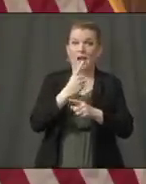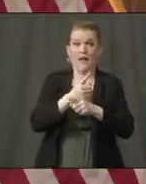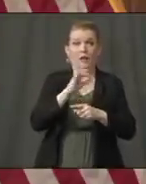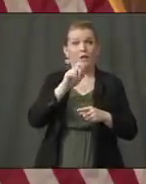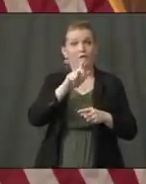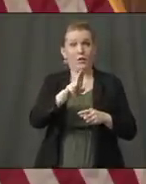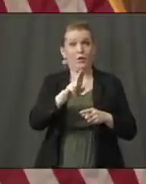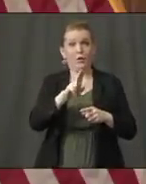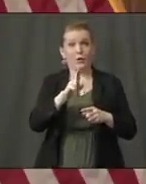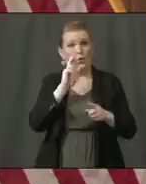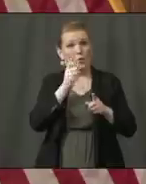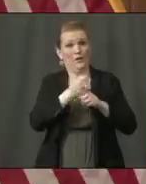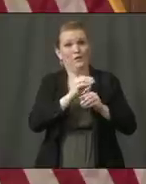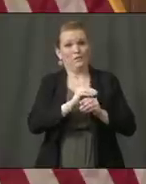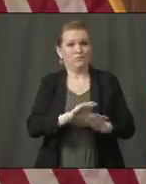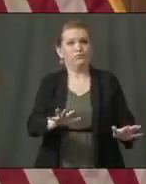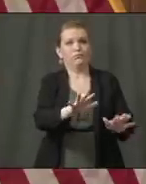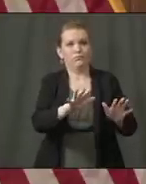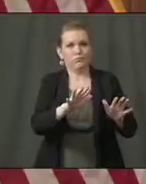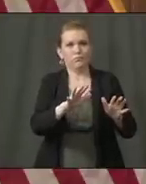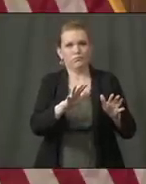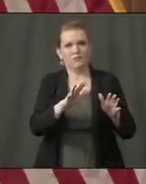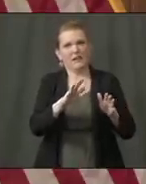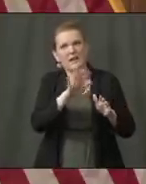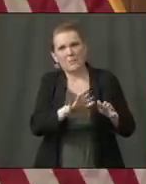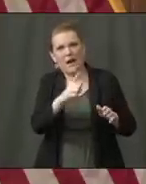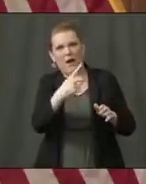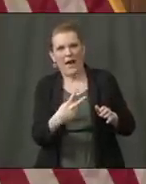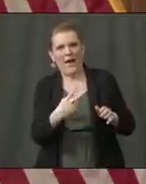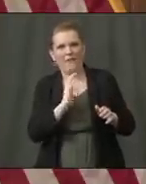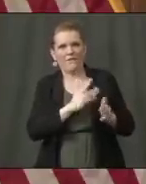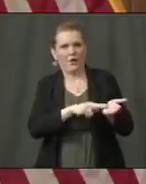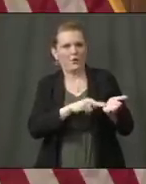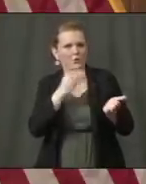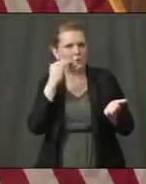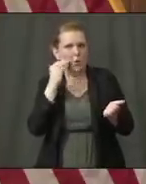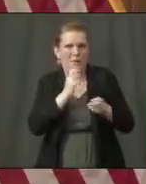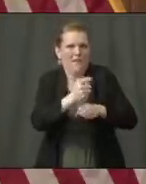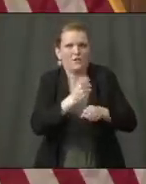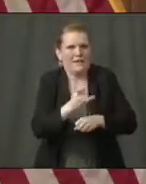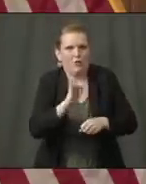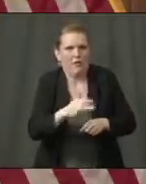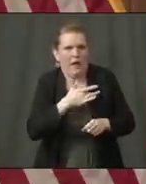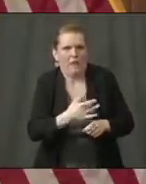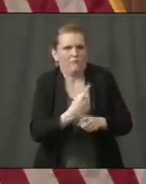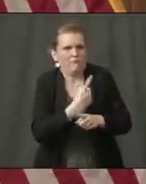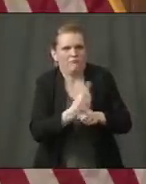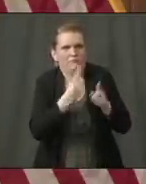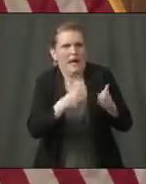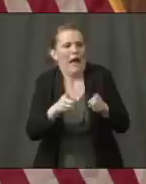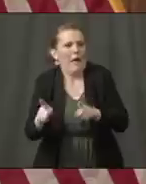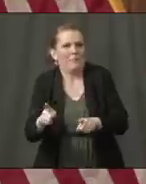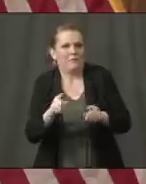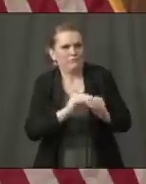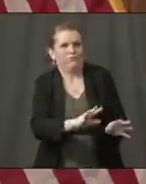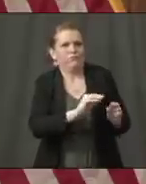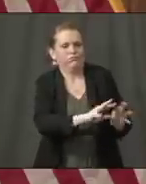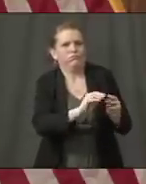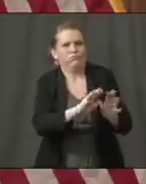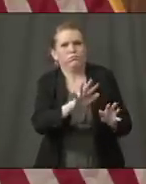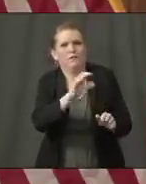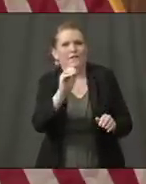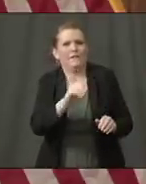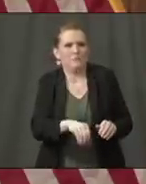an outbreak in about half of our nursing homes each year. And we don't typically talk about it, but that's the nature of the challenge with this